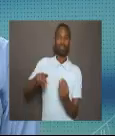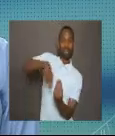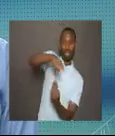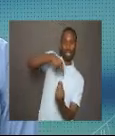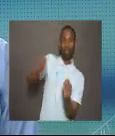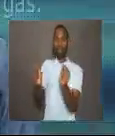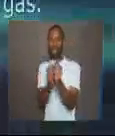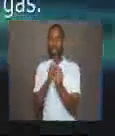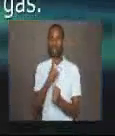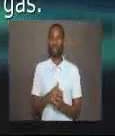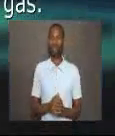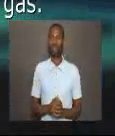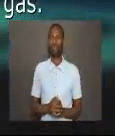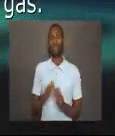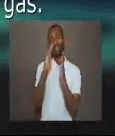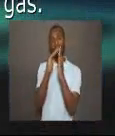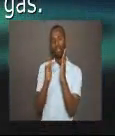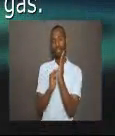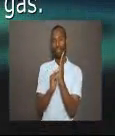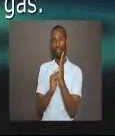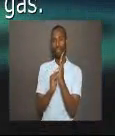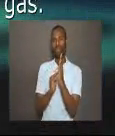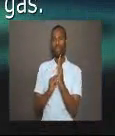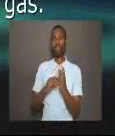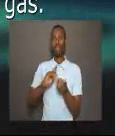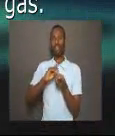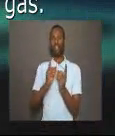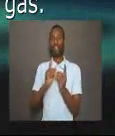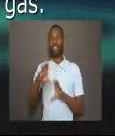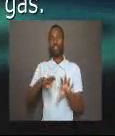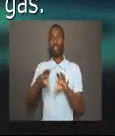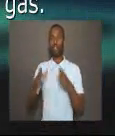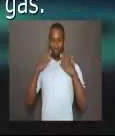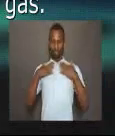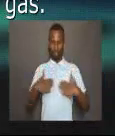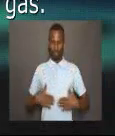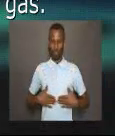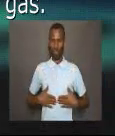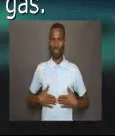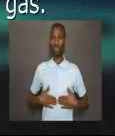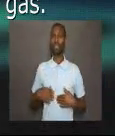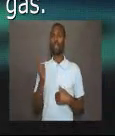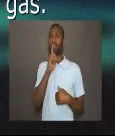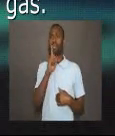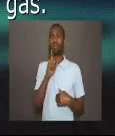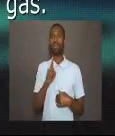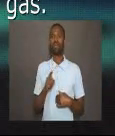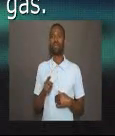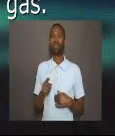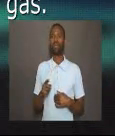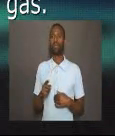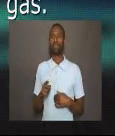surroundings. A system is defined as a body that is the subject